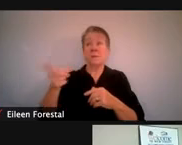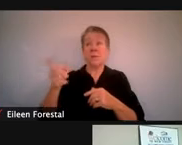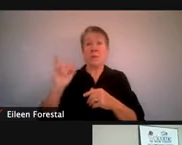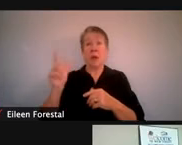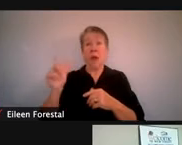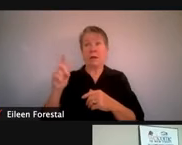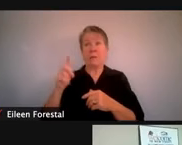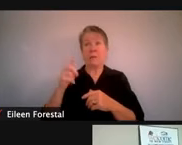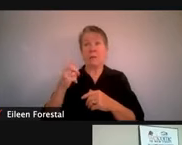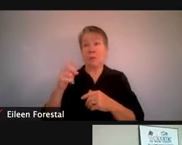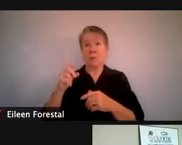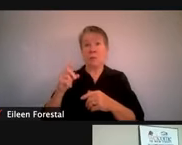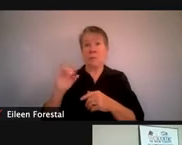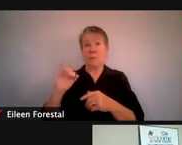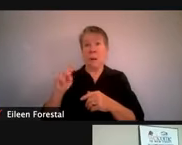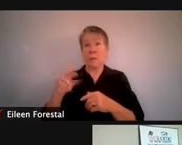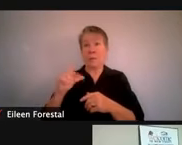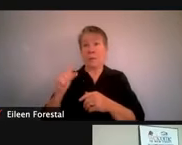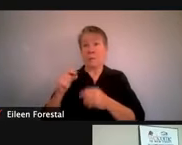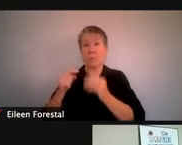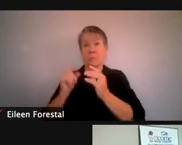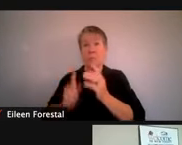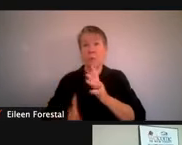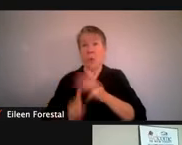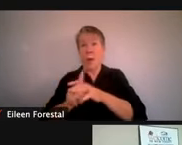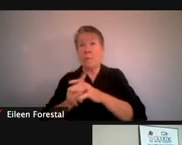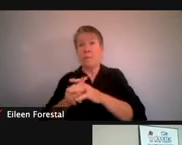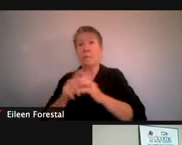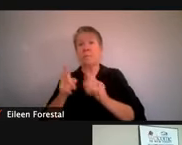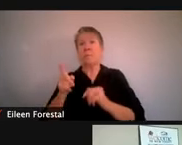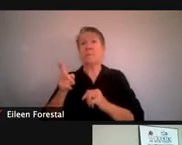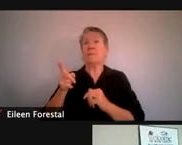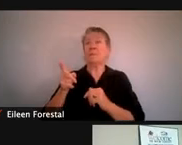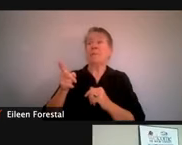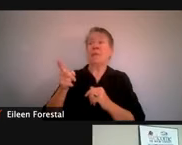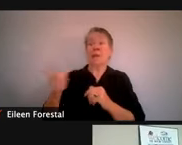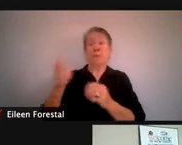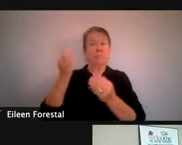Meg Baker's question about cyber ransom and our healthcare systems.